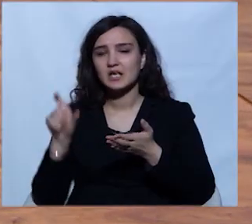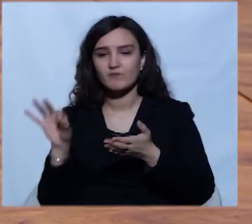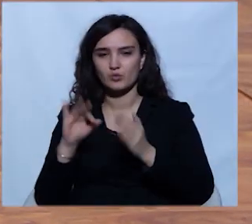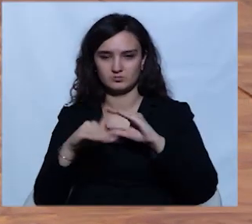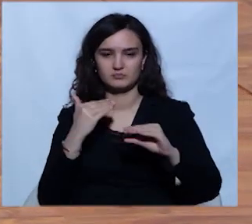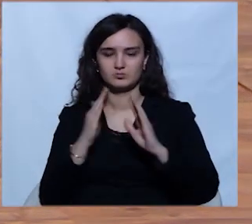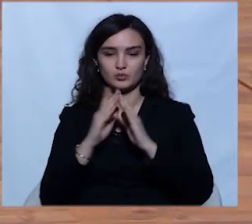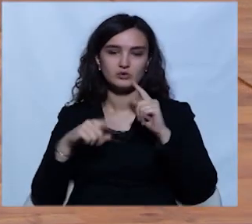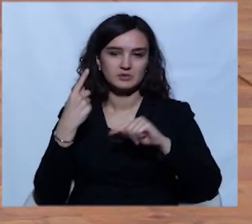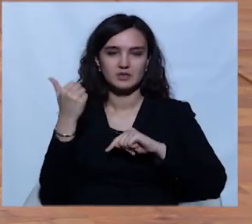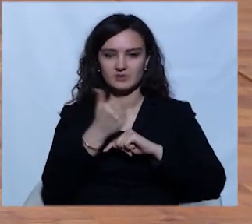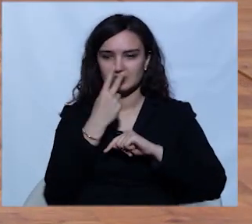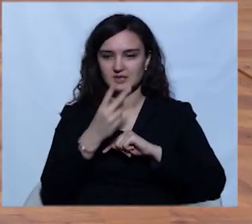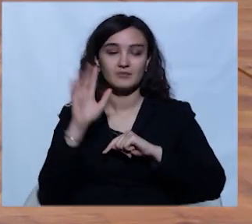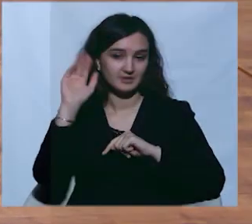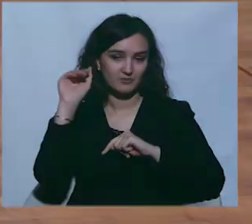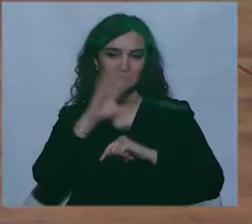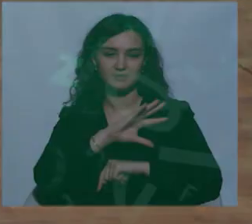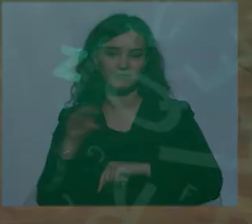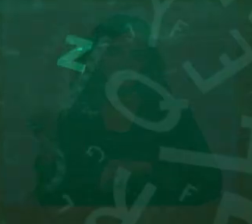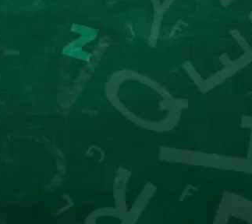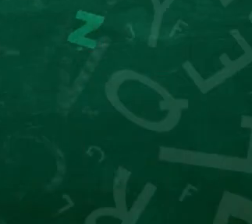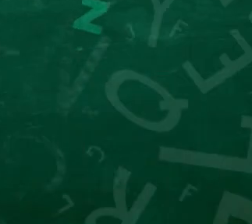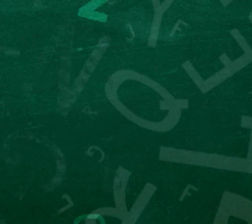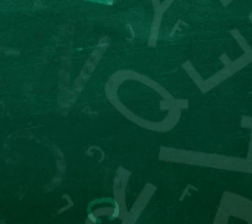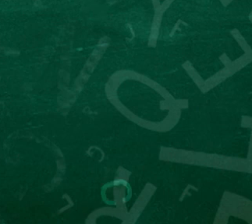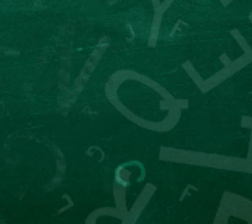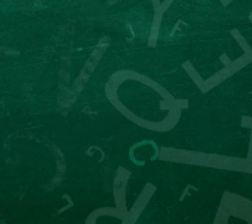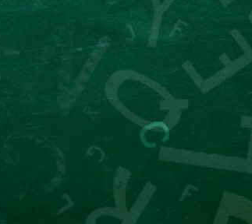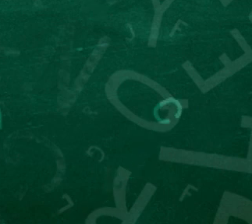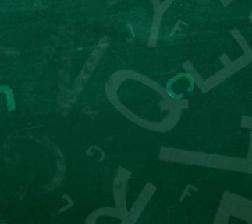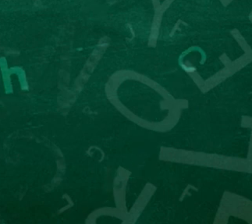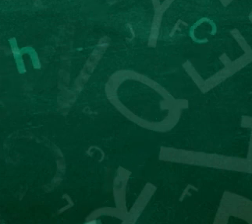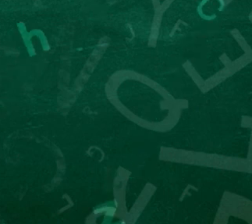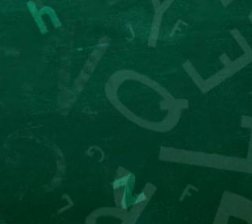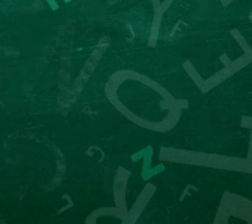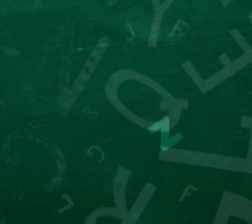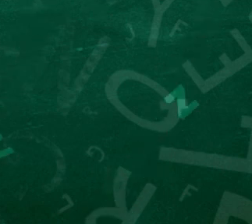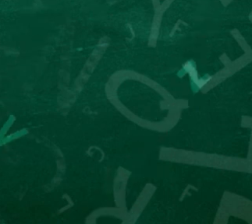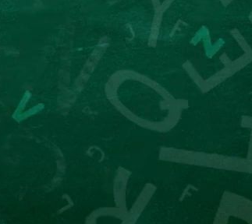Have a great week. Bye, everyone.